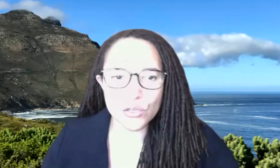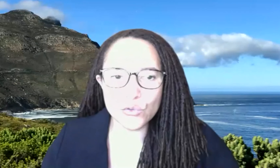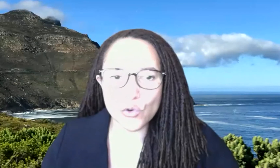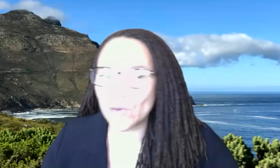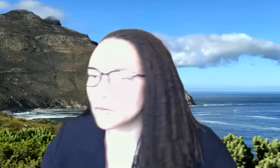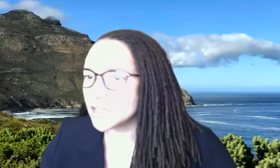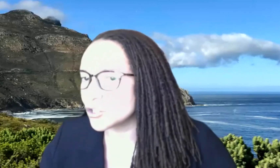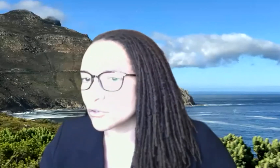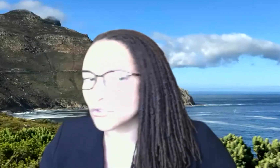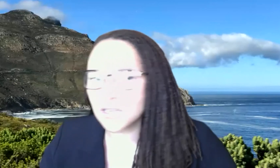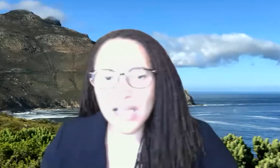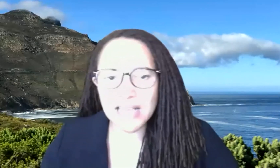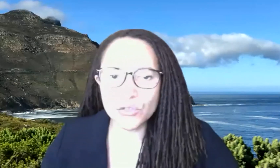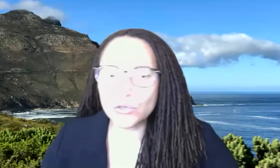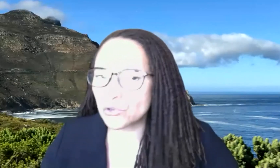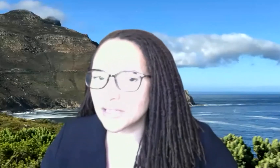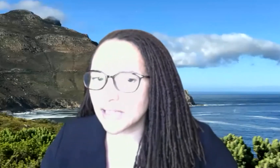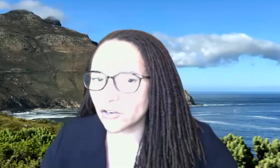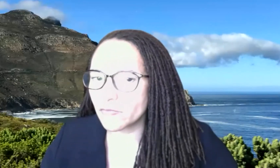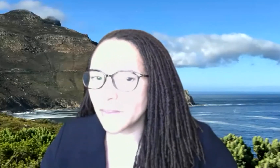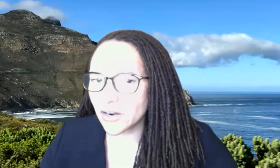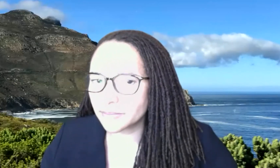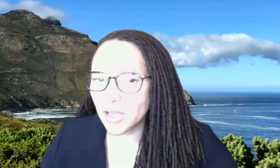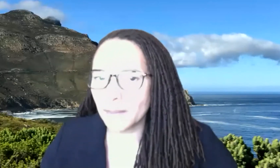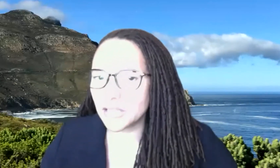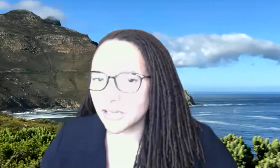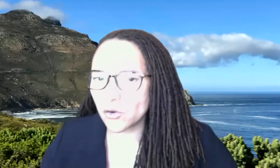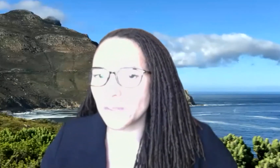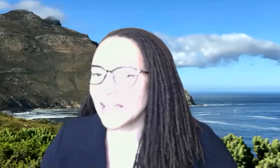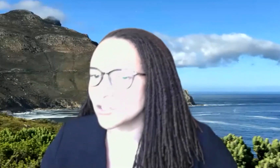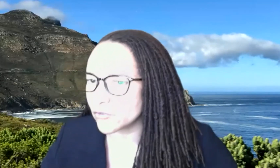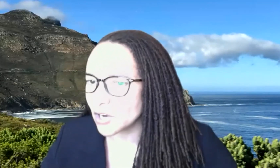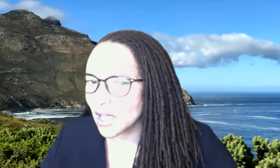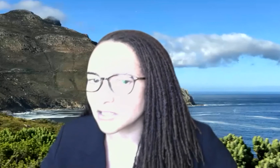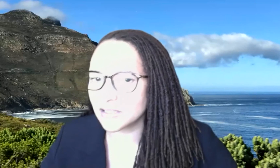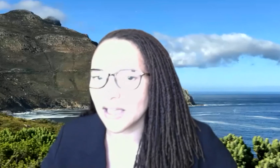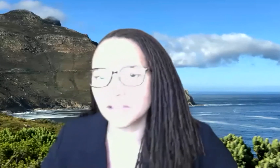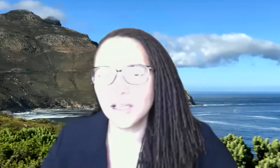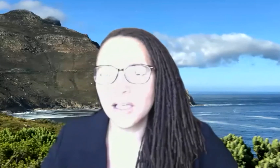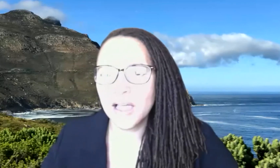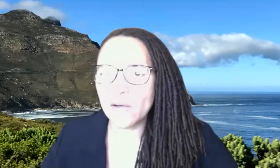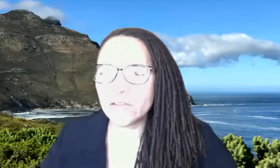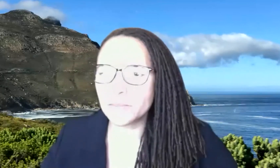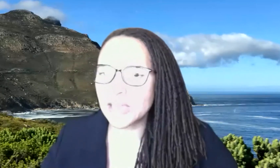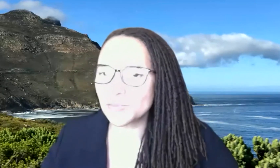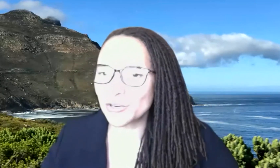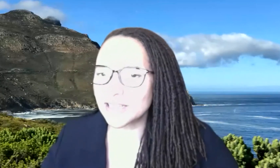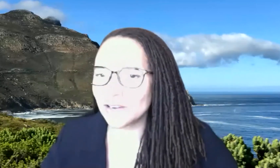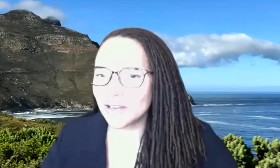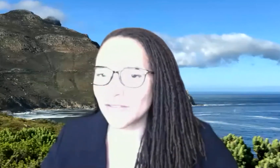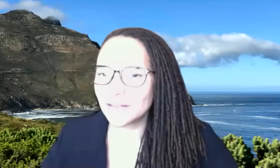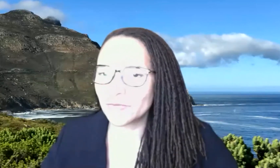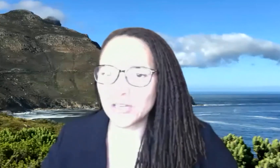are used, or rather misused, as a neutral indicator of merit, ability, or potential for college success. However, the biggest